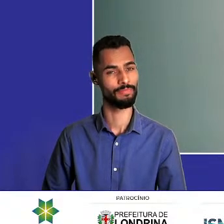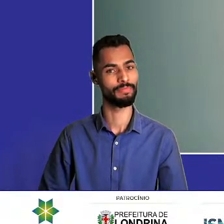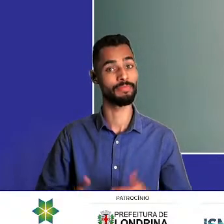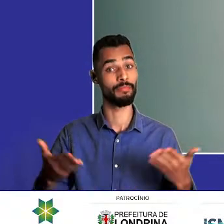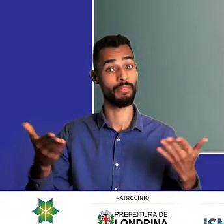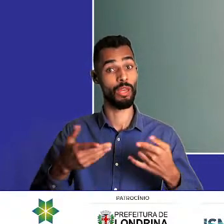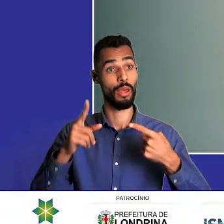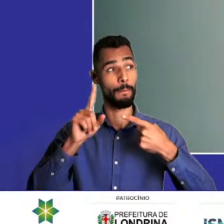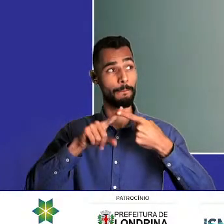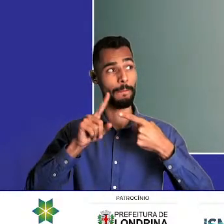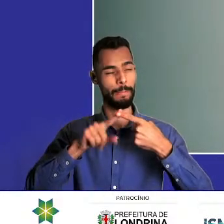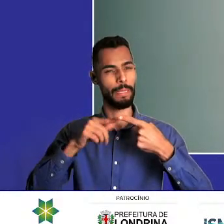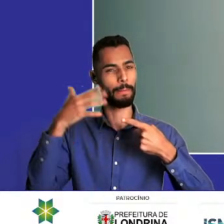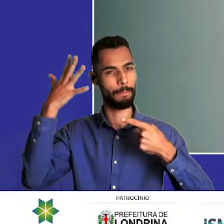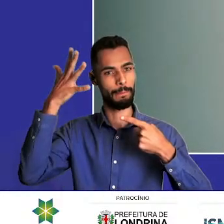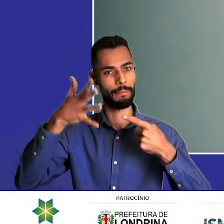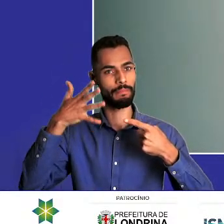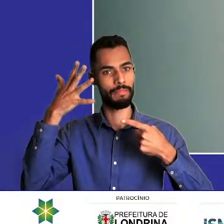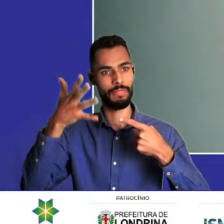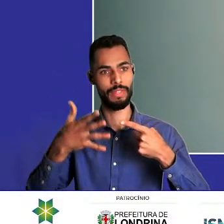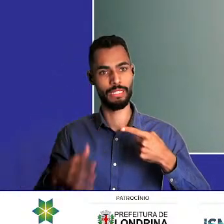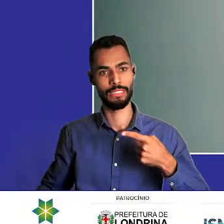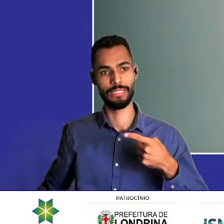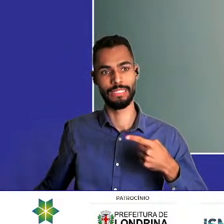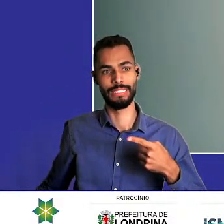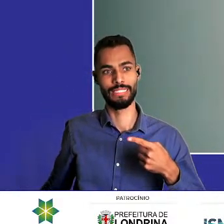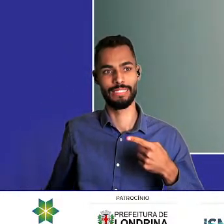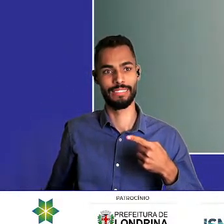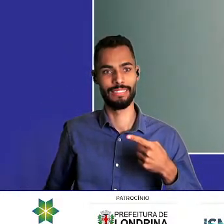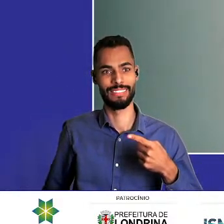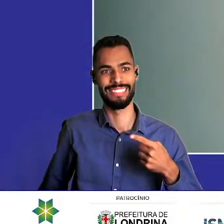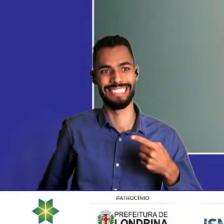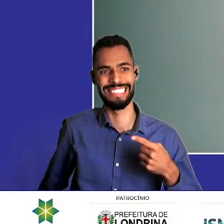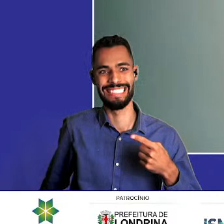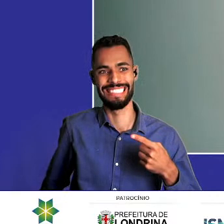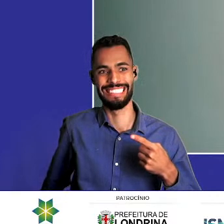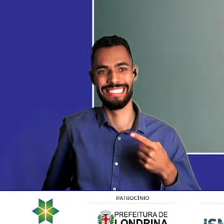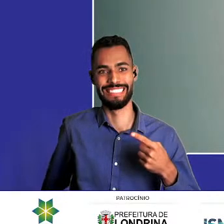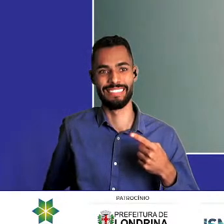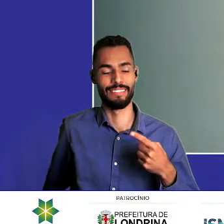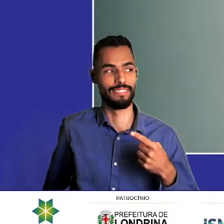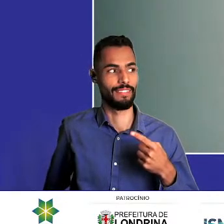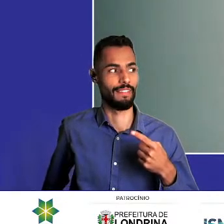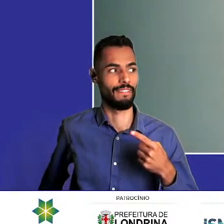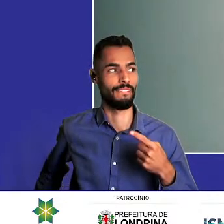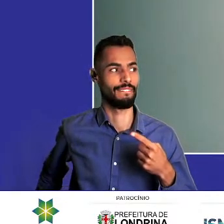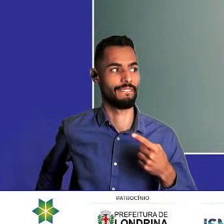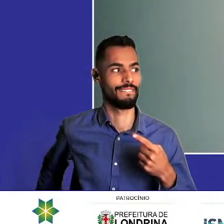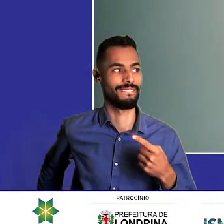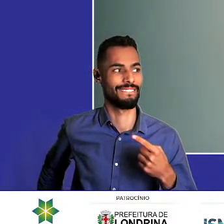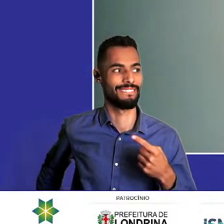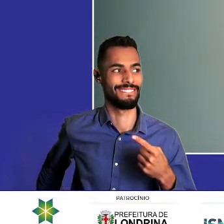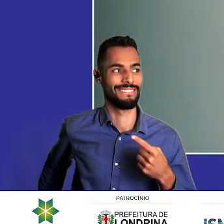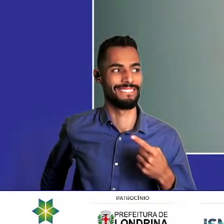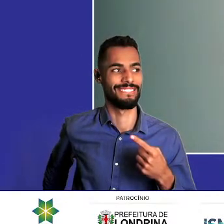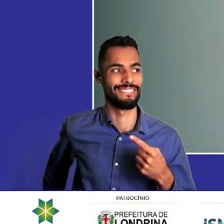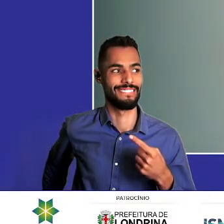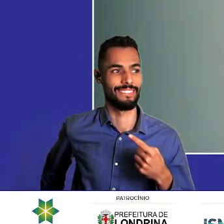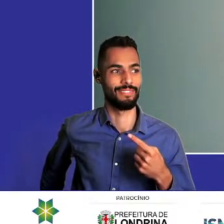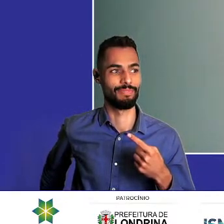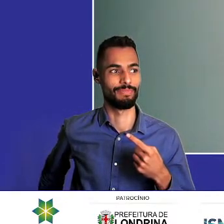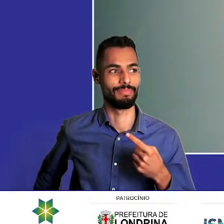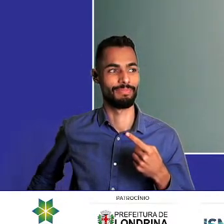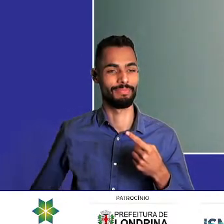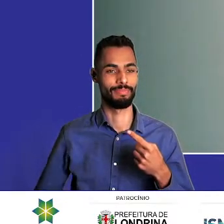Professor Emily Acuno, President of International Society of Musical Education.